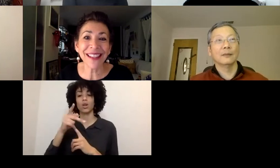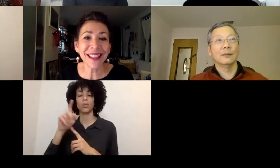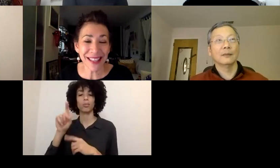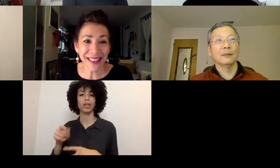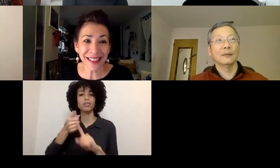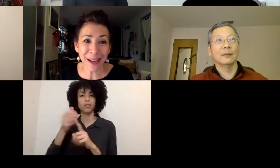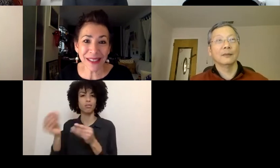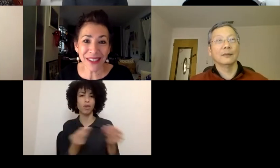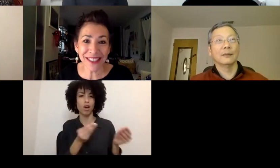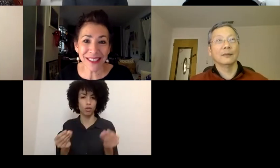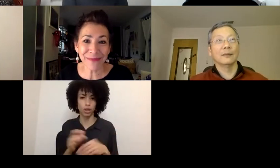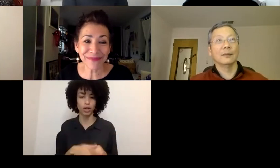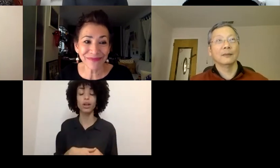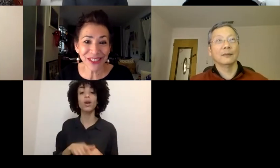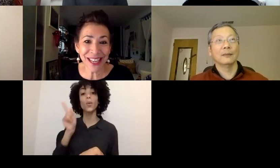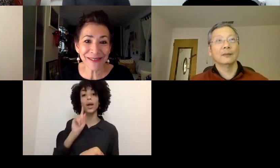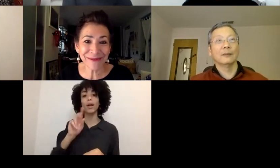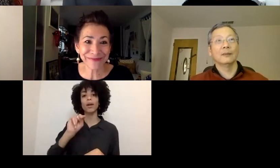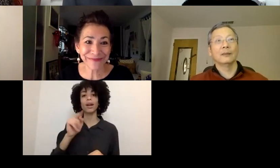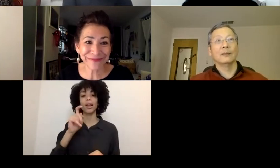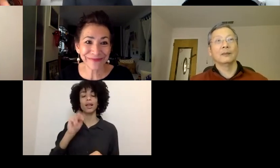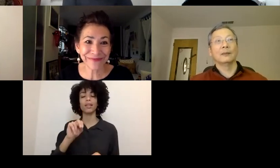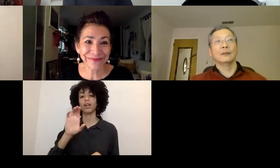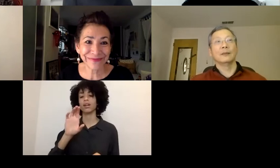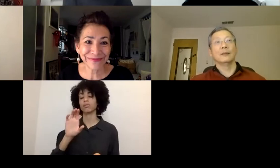at the Nathan Cummings Foundation. Shelley?